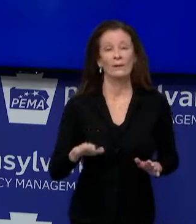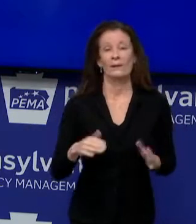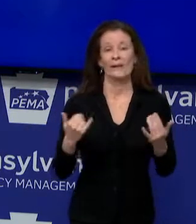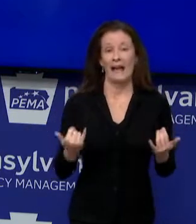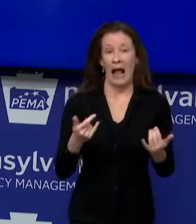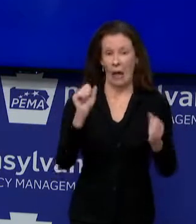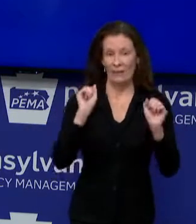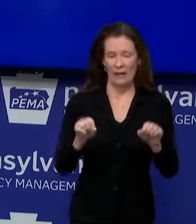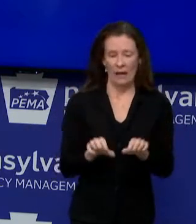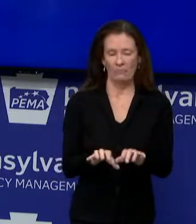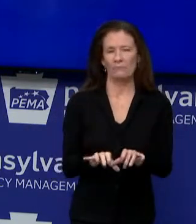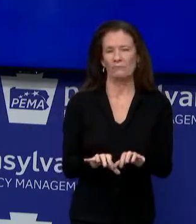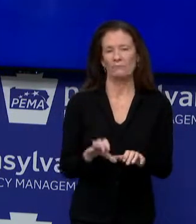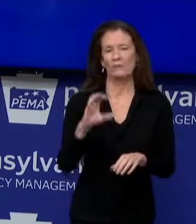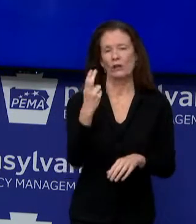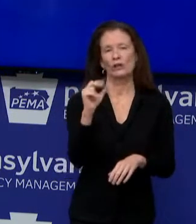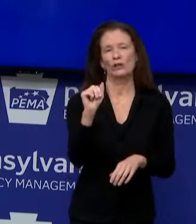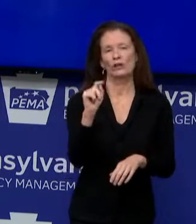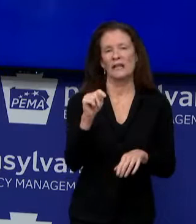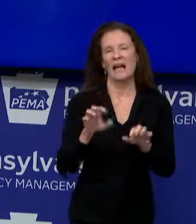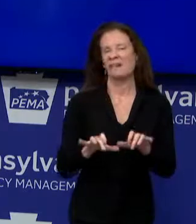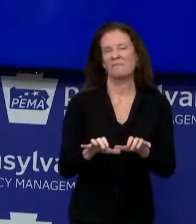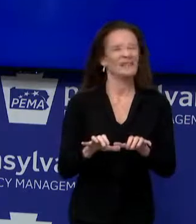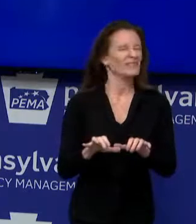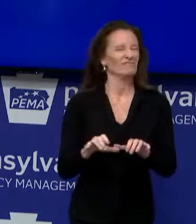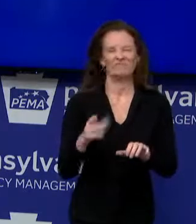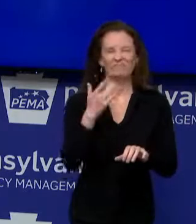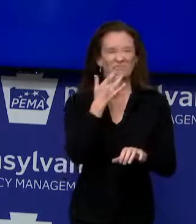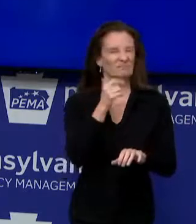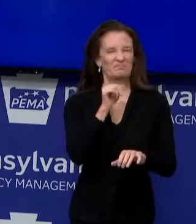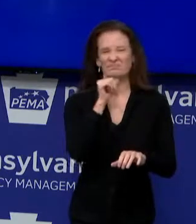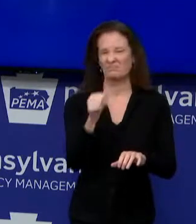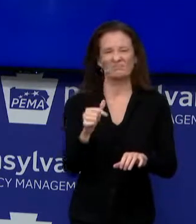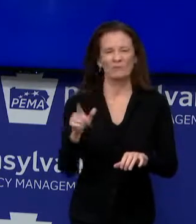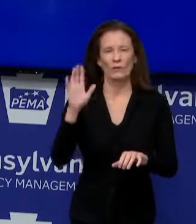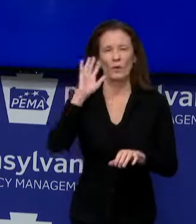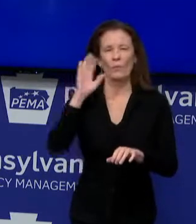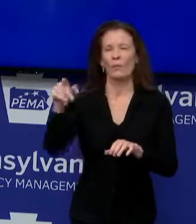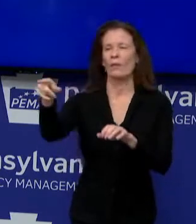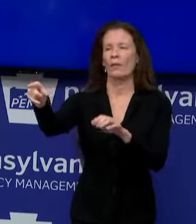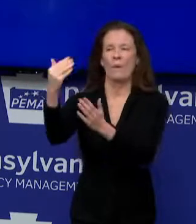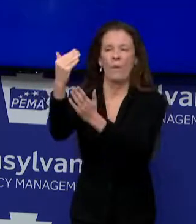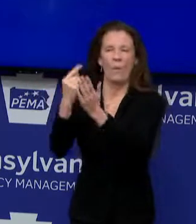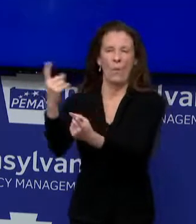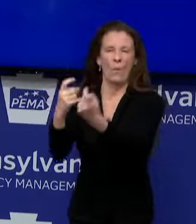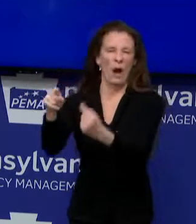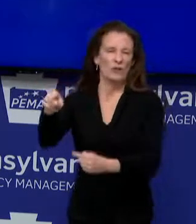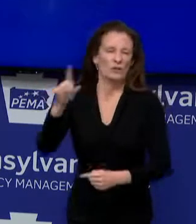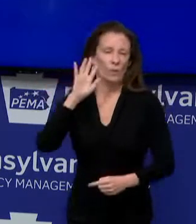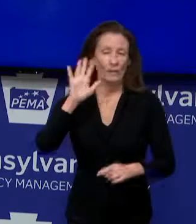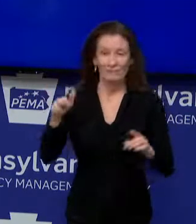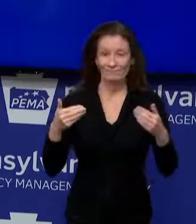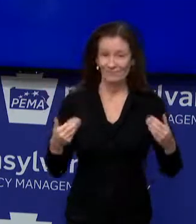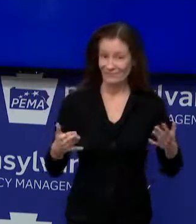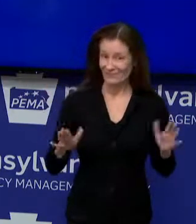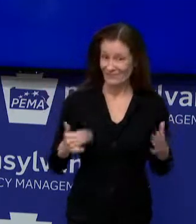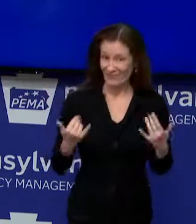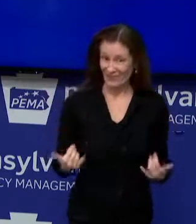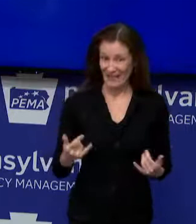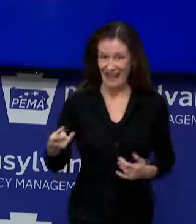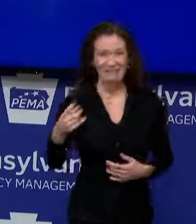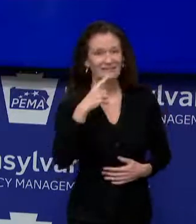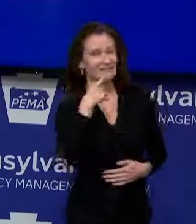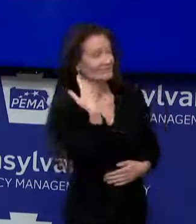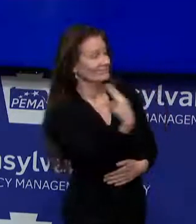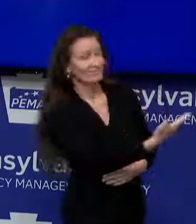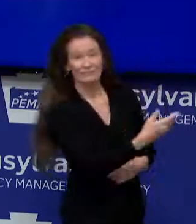of reporters on today's call, and we will get to as many as we can. We will begin with Governor Tom Wolf. Thank you, Kevin, and